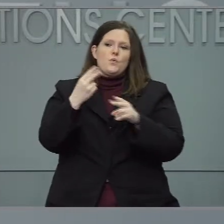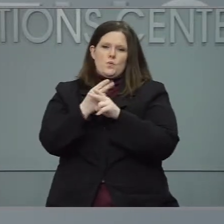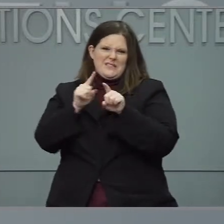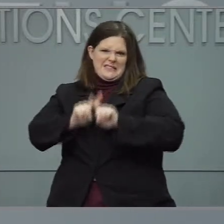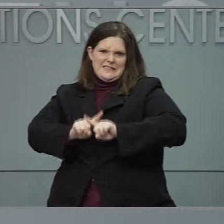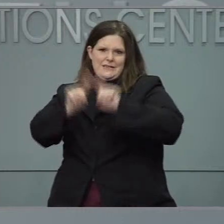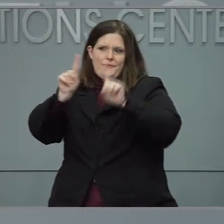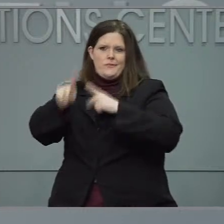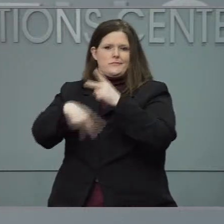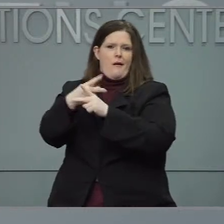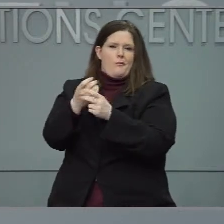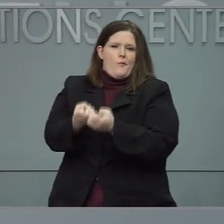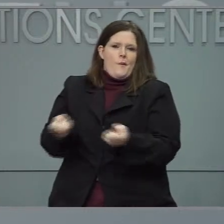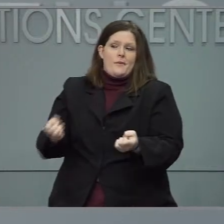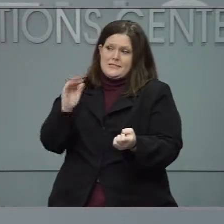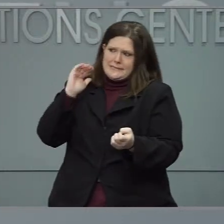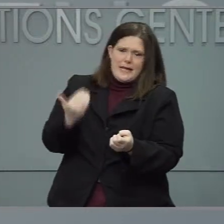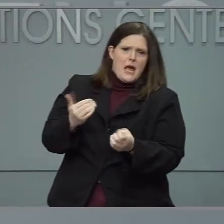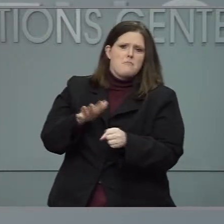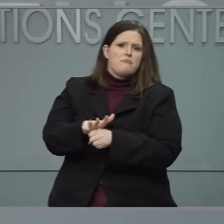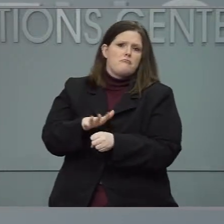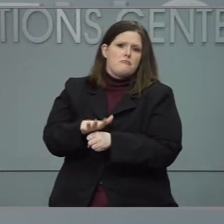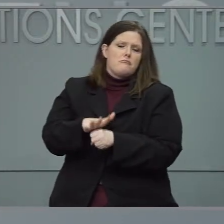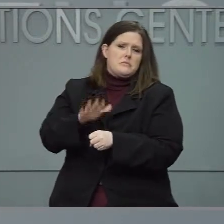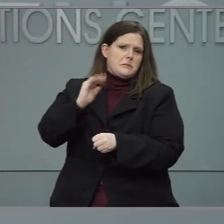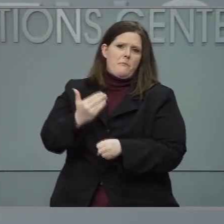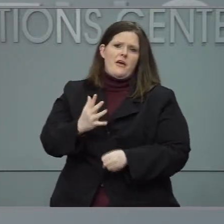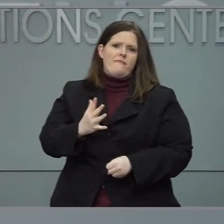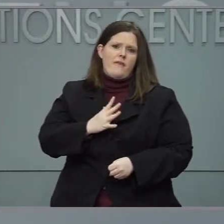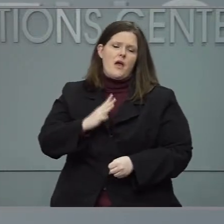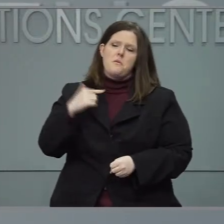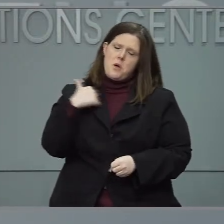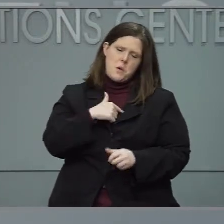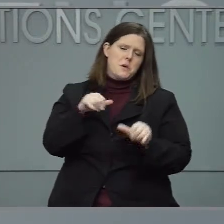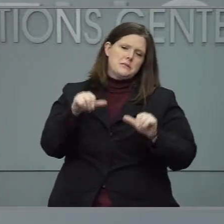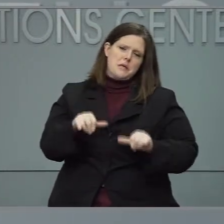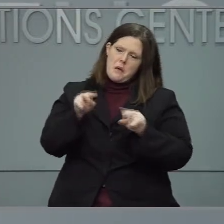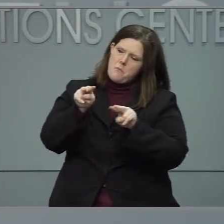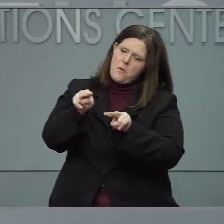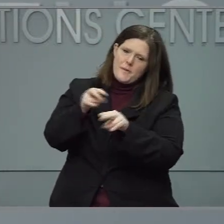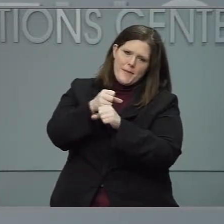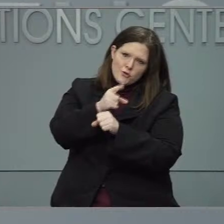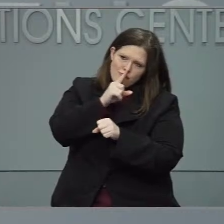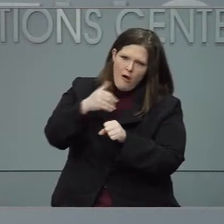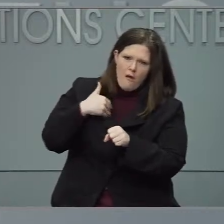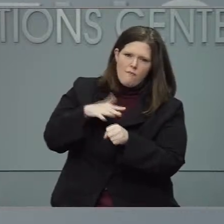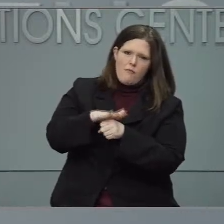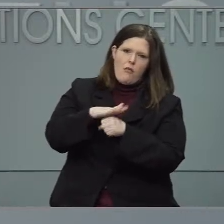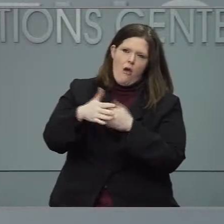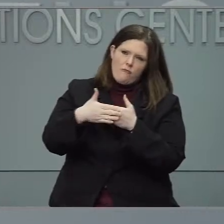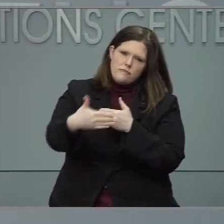far, we have not had any issues, though it is something that we continue to monitor closely. Thank you.